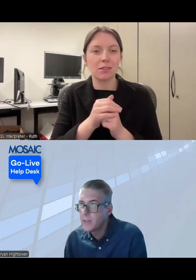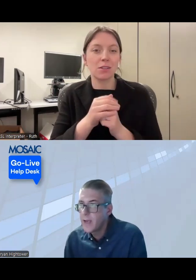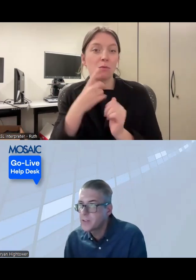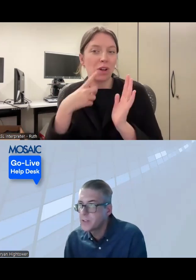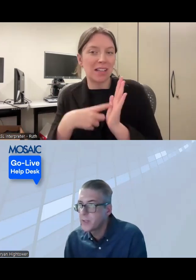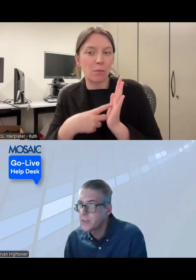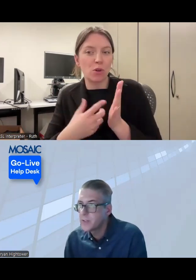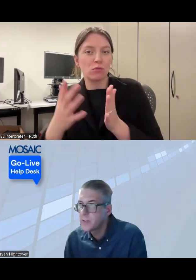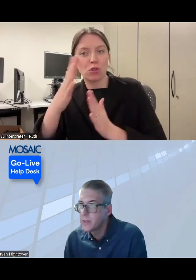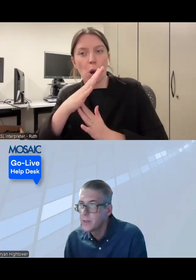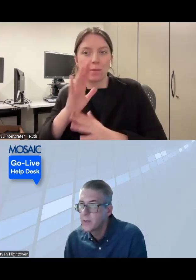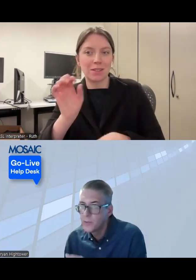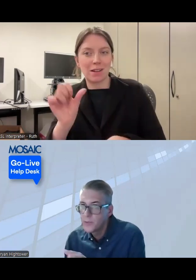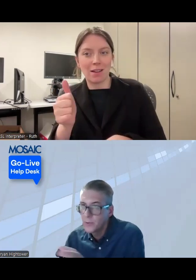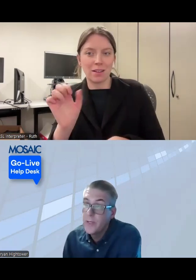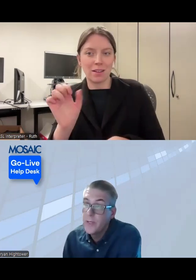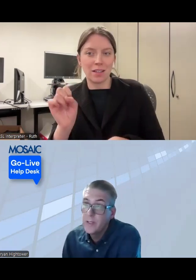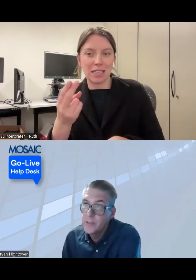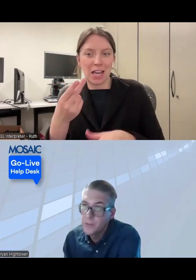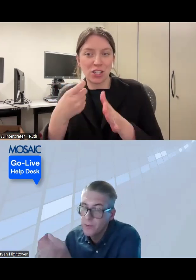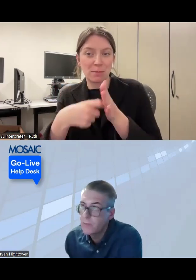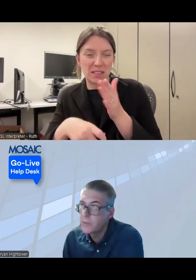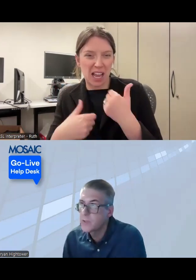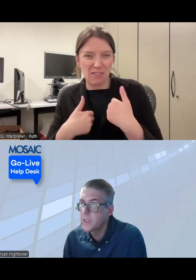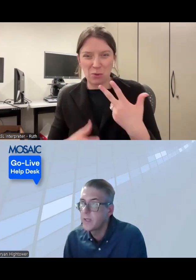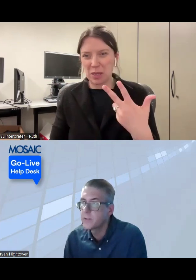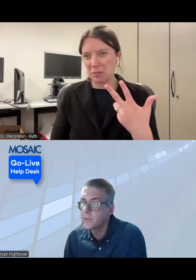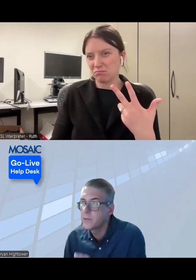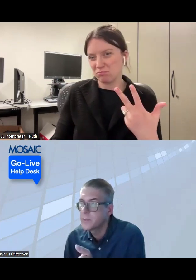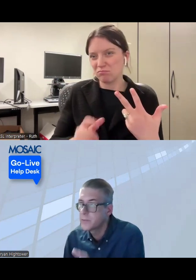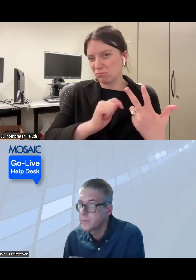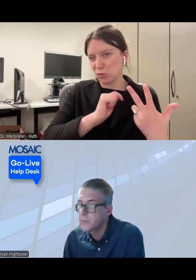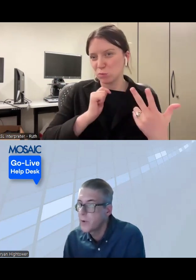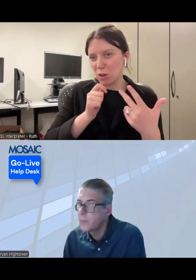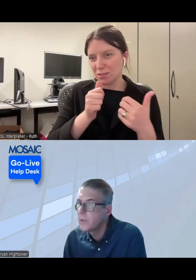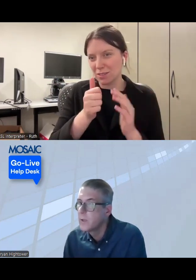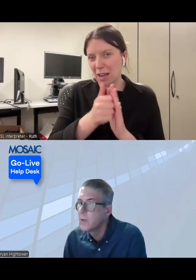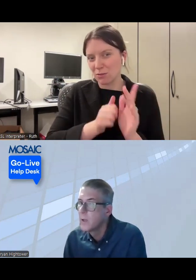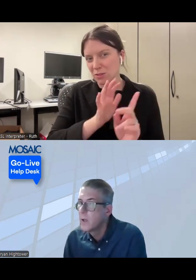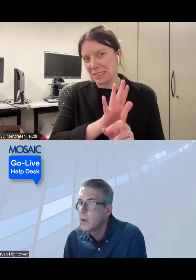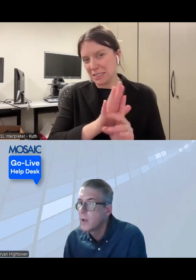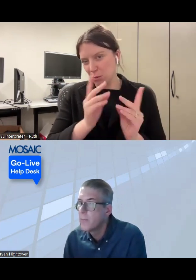top 10 cash expenses, which are only 3 because there's only 3 trust accounts under this department,